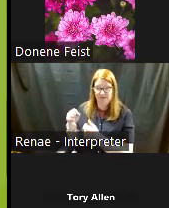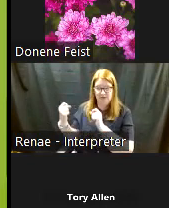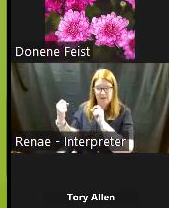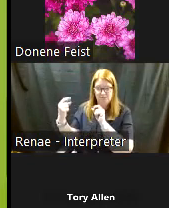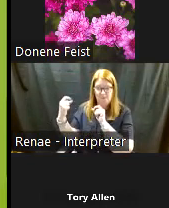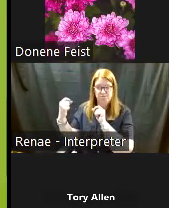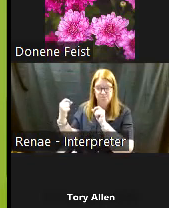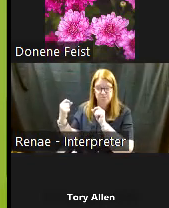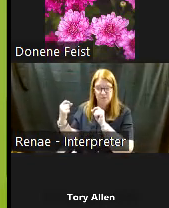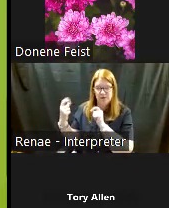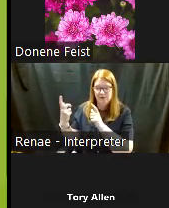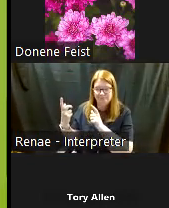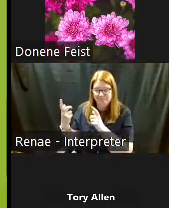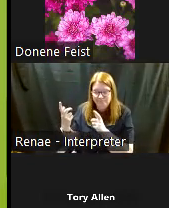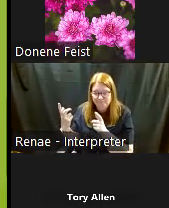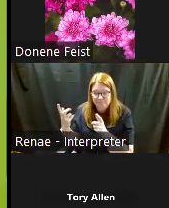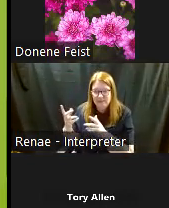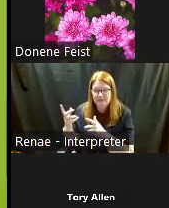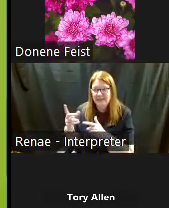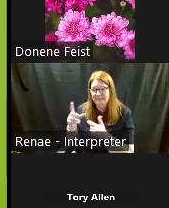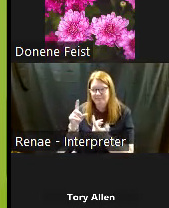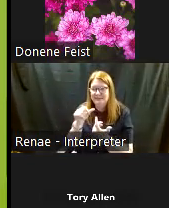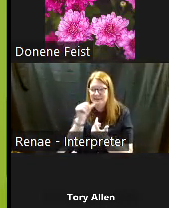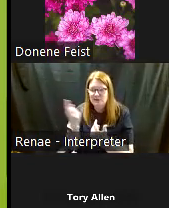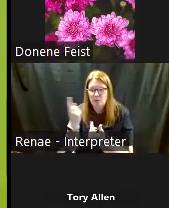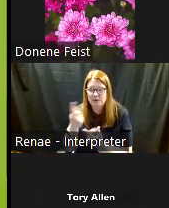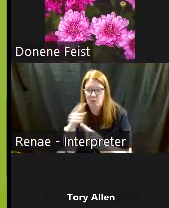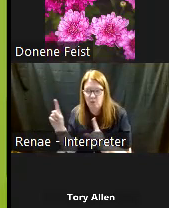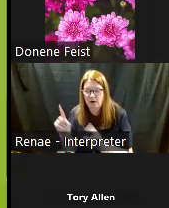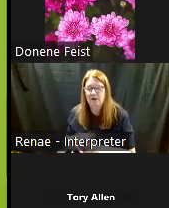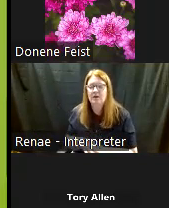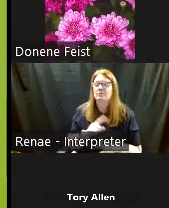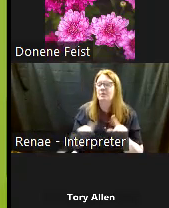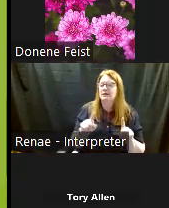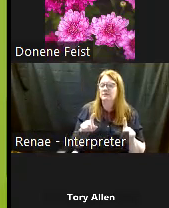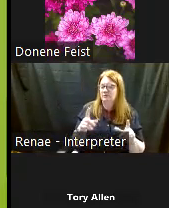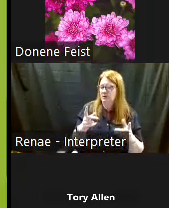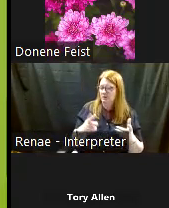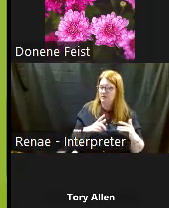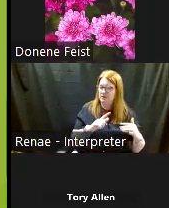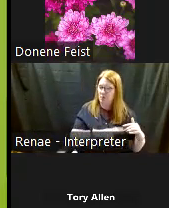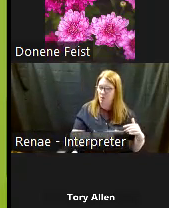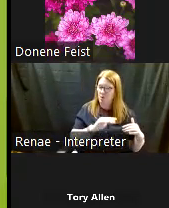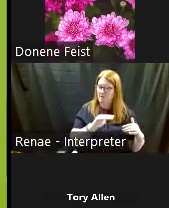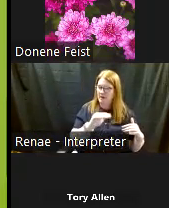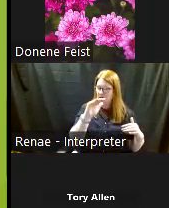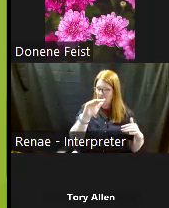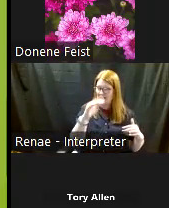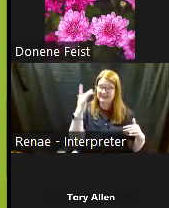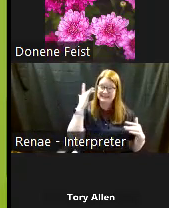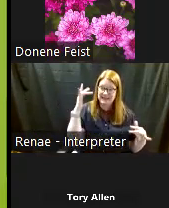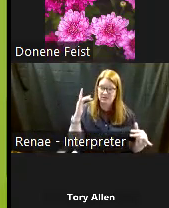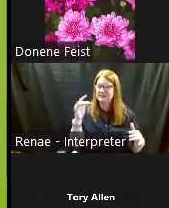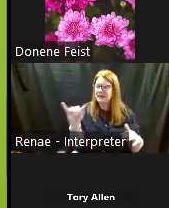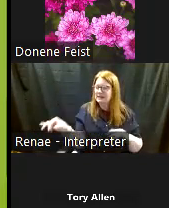to test a variety of different pitches. Think about a piano, each key on the piano is different. We want to test the low and the mid and the high and make